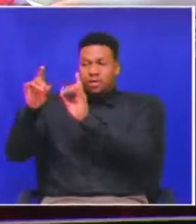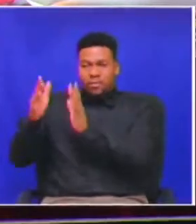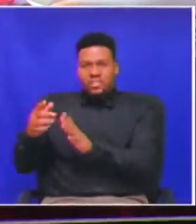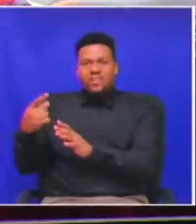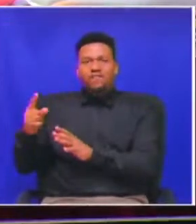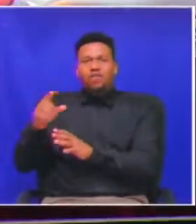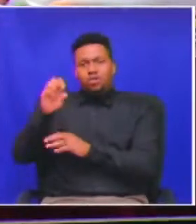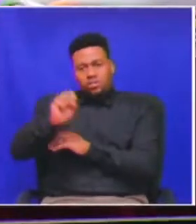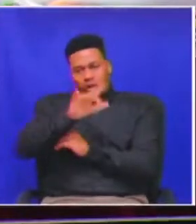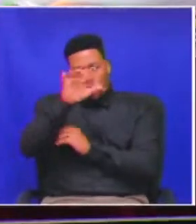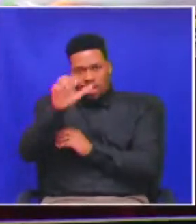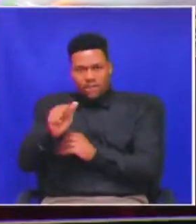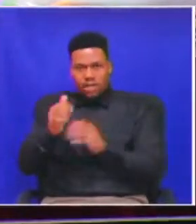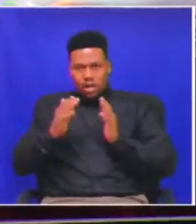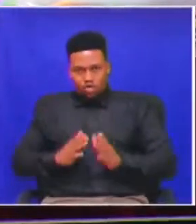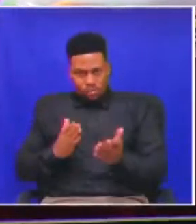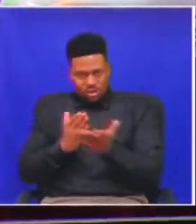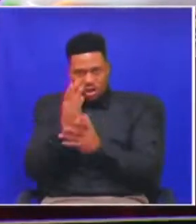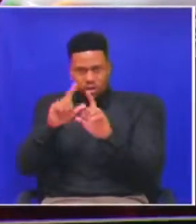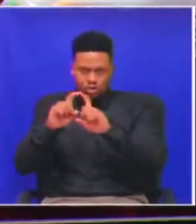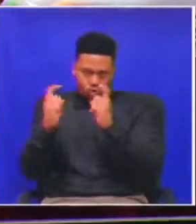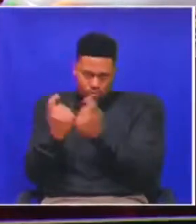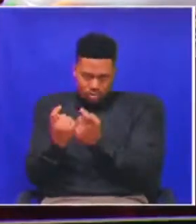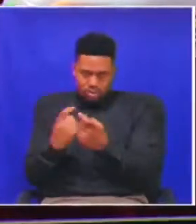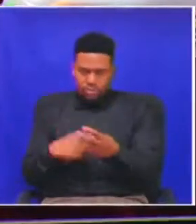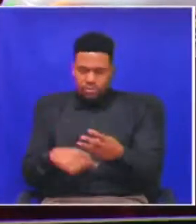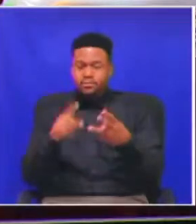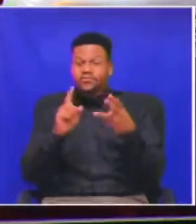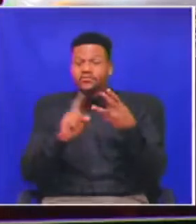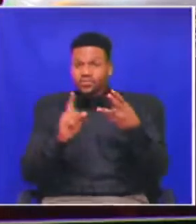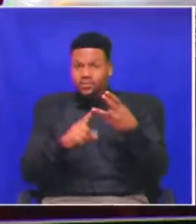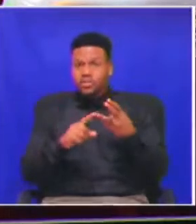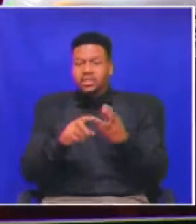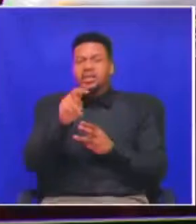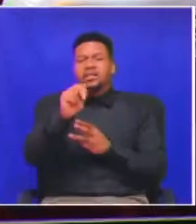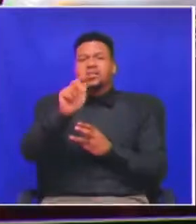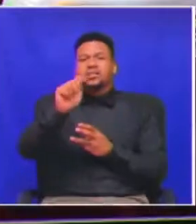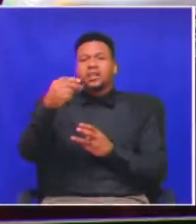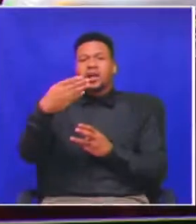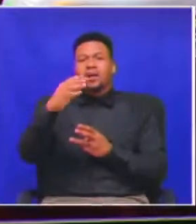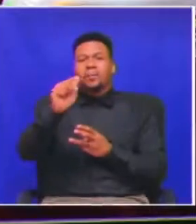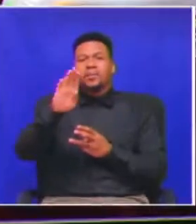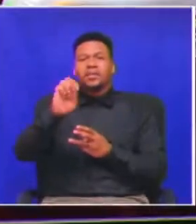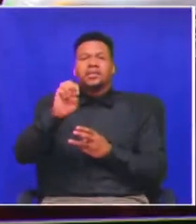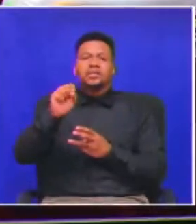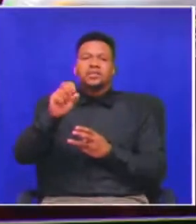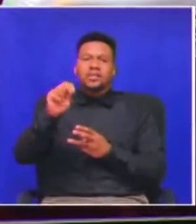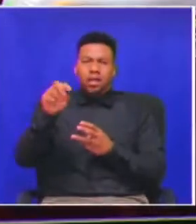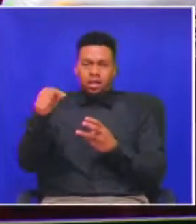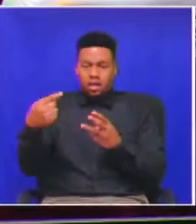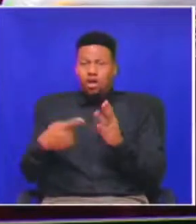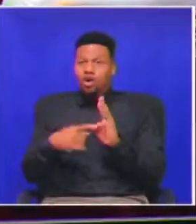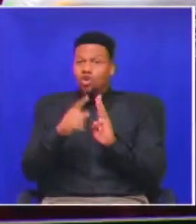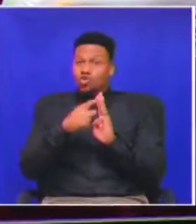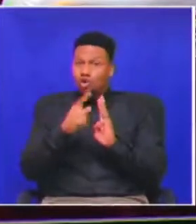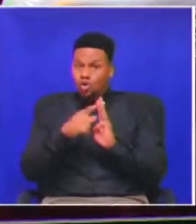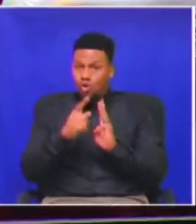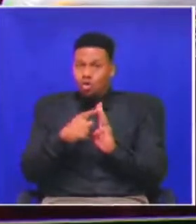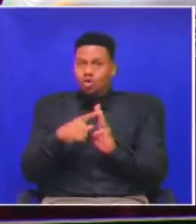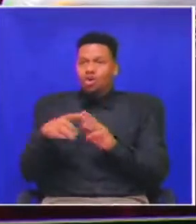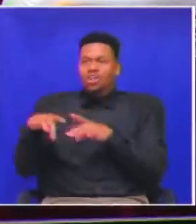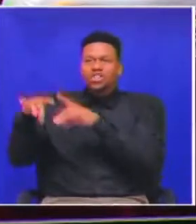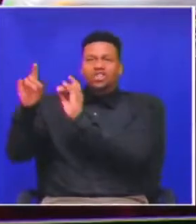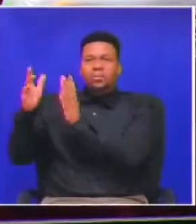Commission, Ms. Ntabiseng Sipanya Mukhale, the chairperson of the Commission for